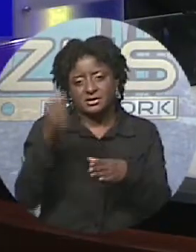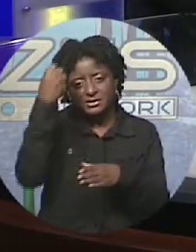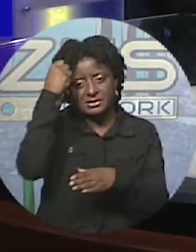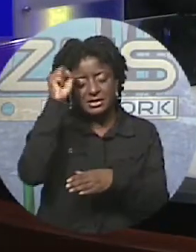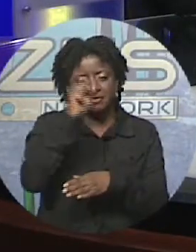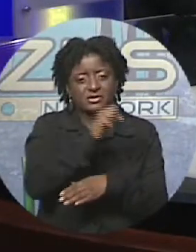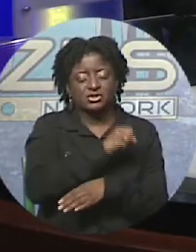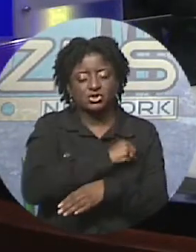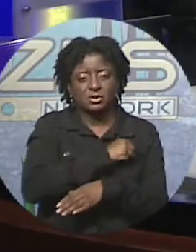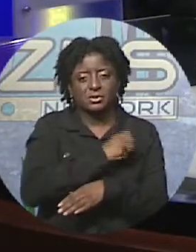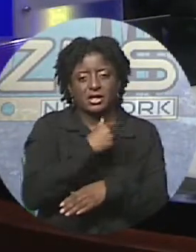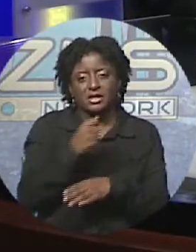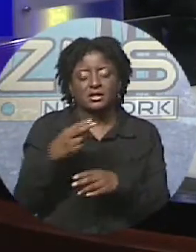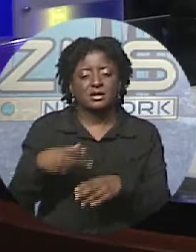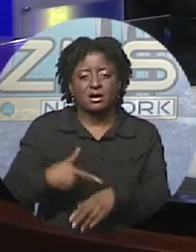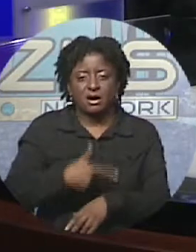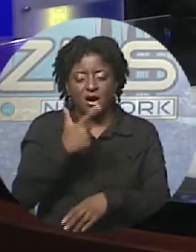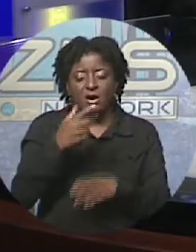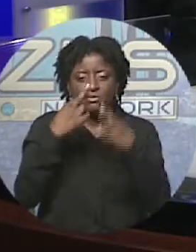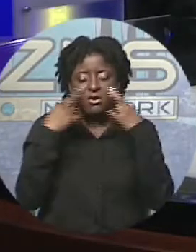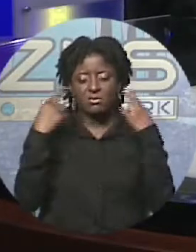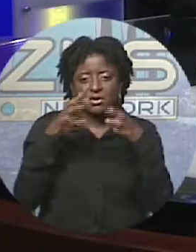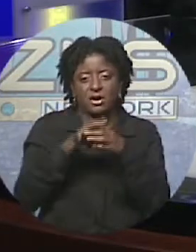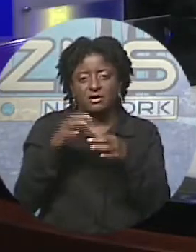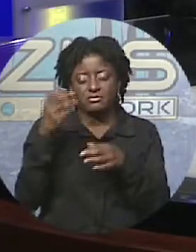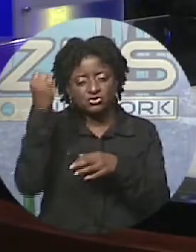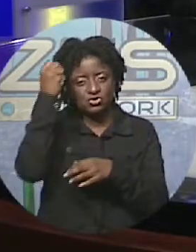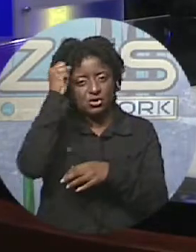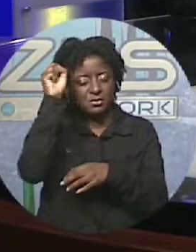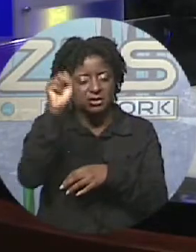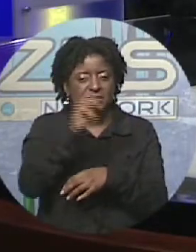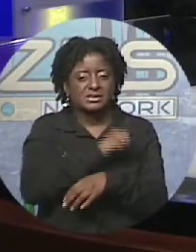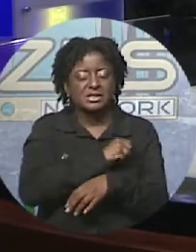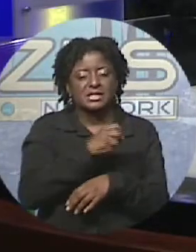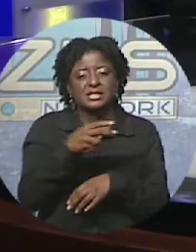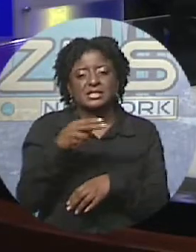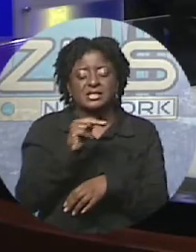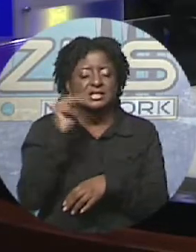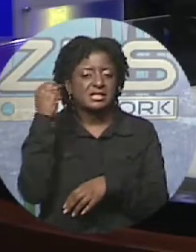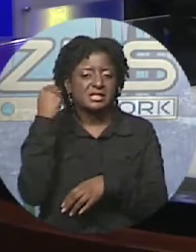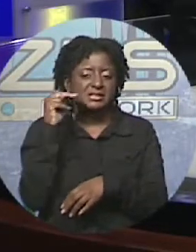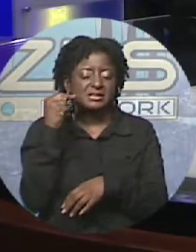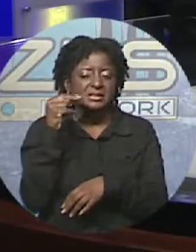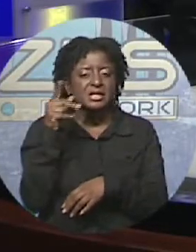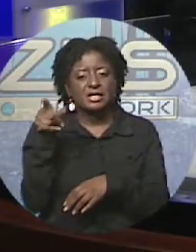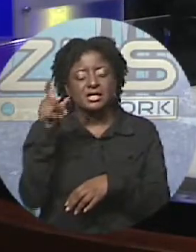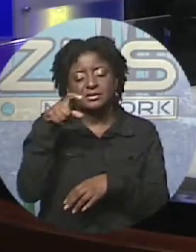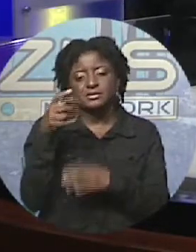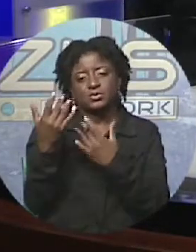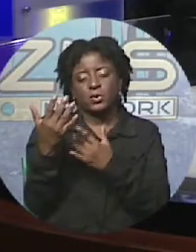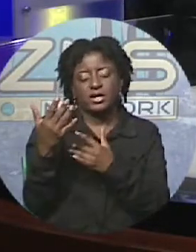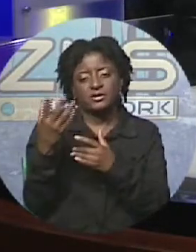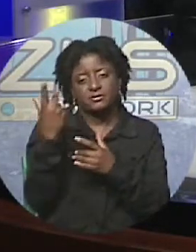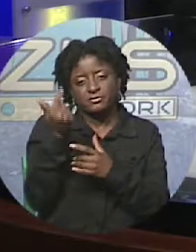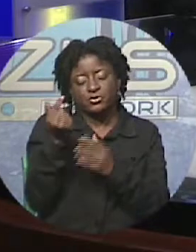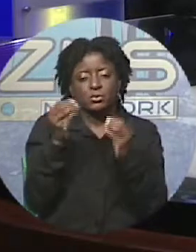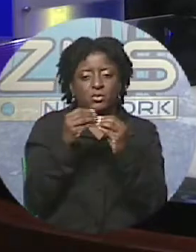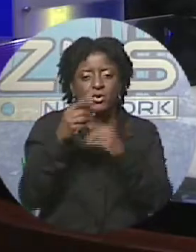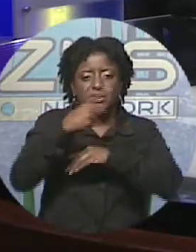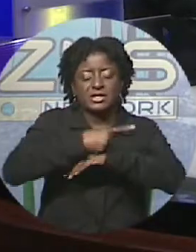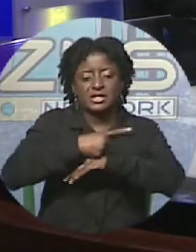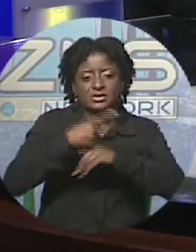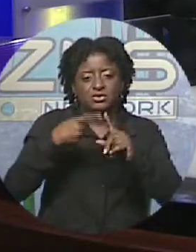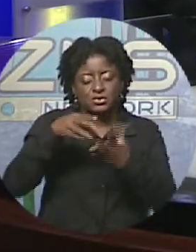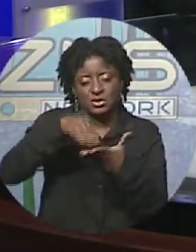the armed robbery of Sherman's niece. But Jiminy Deswain tells us that he will have to wait a few more days to find out whether he gets life in prison